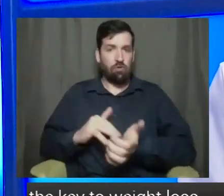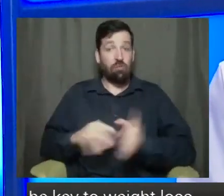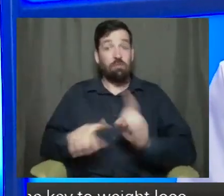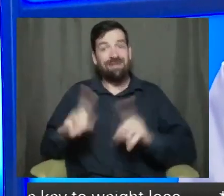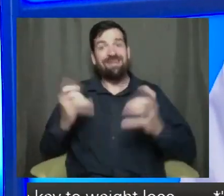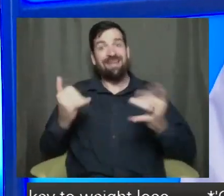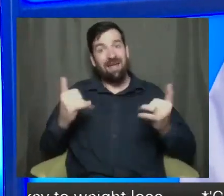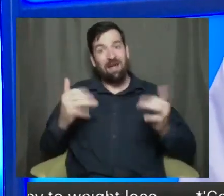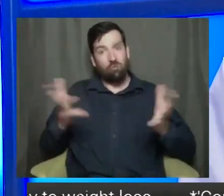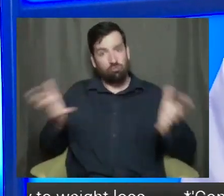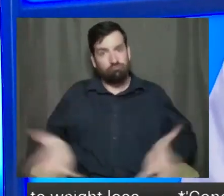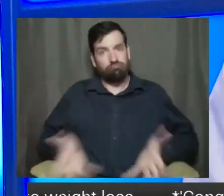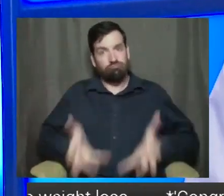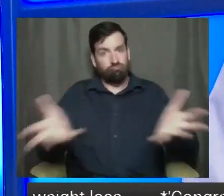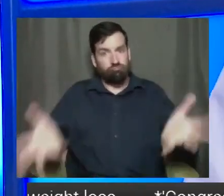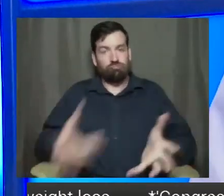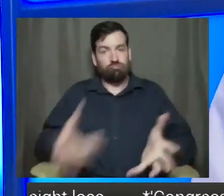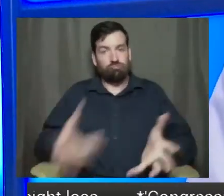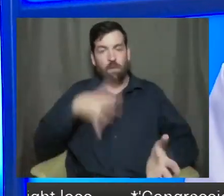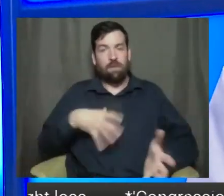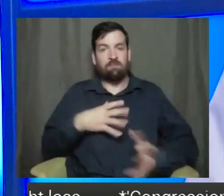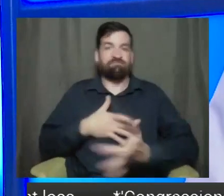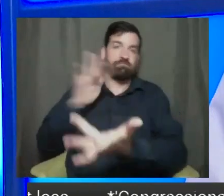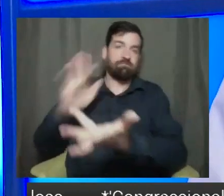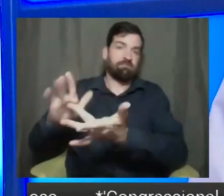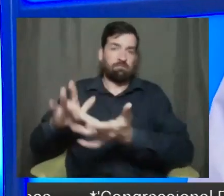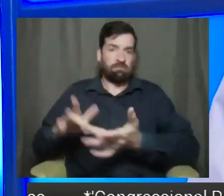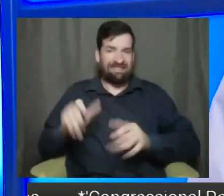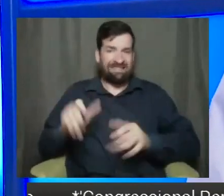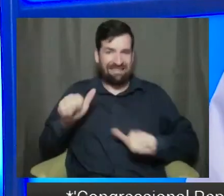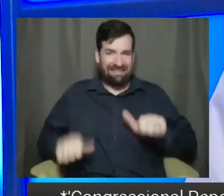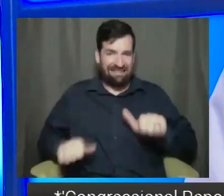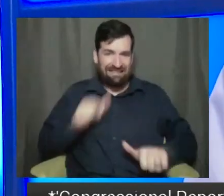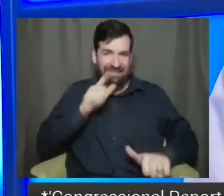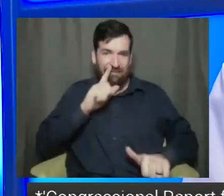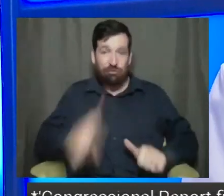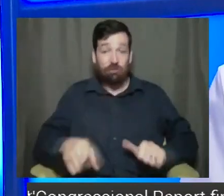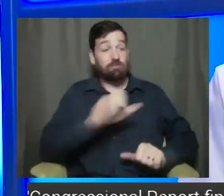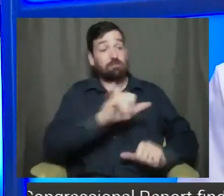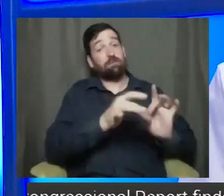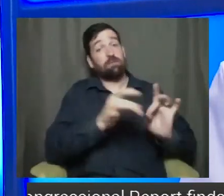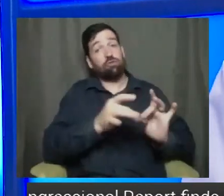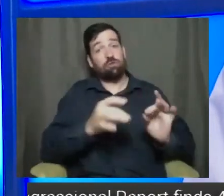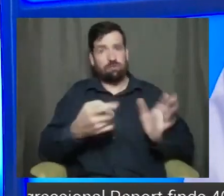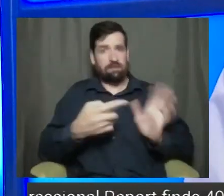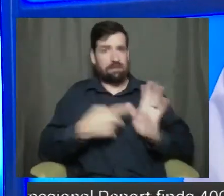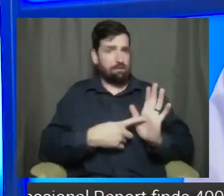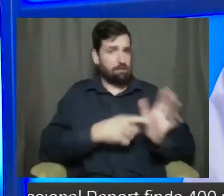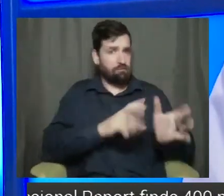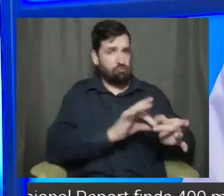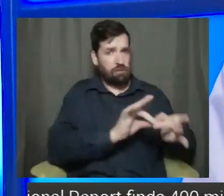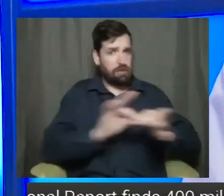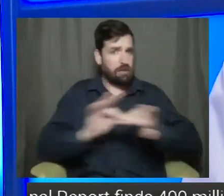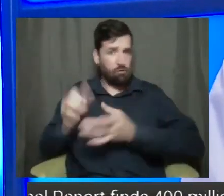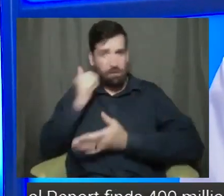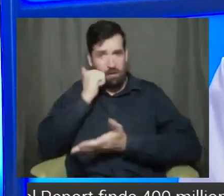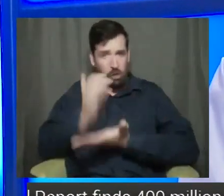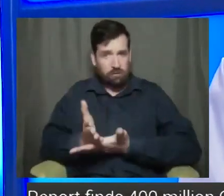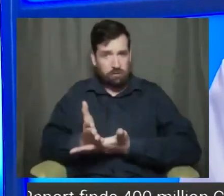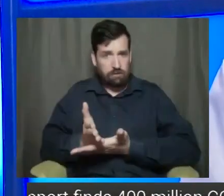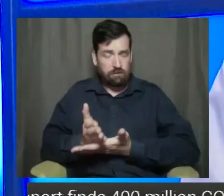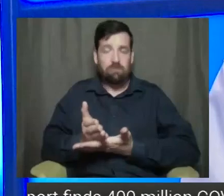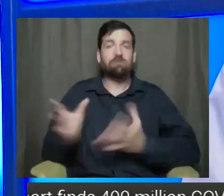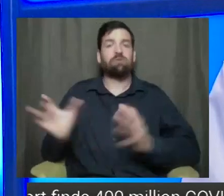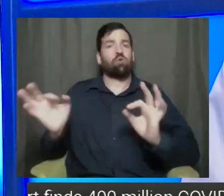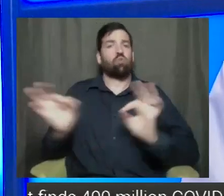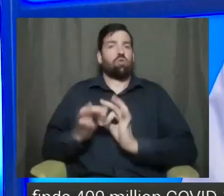to reach out, even if they aren't sure, as you suggested, if symptoms are related to menopause. It's certainly something to open the door. And